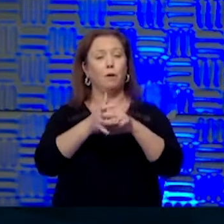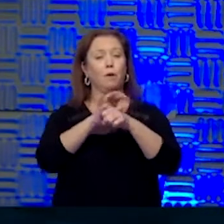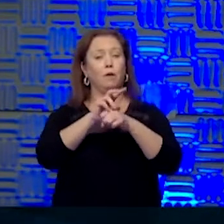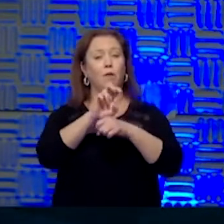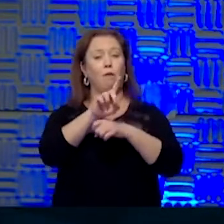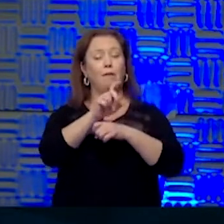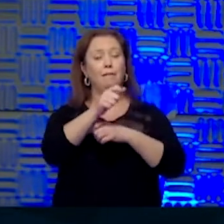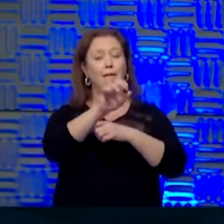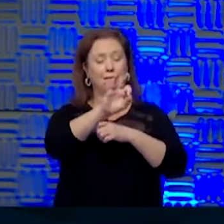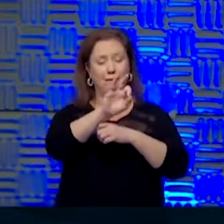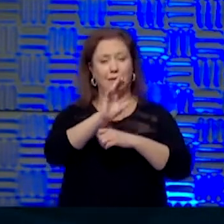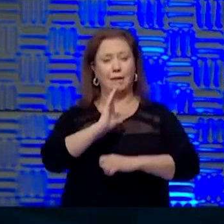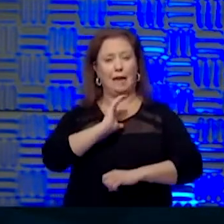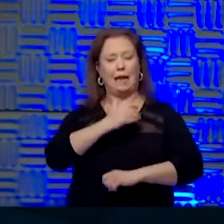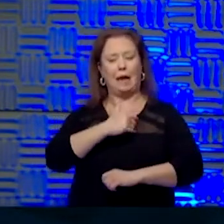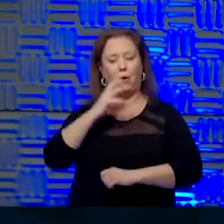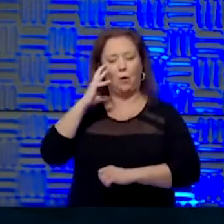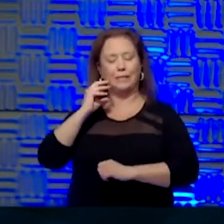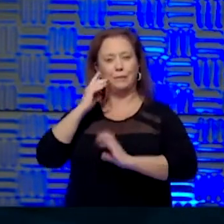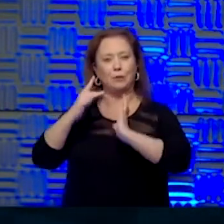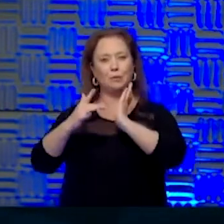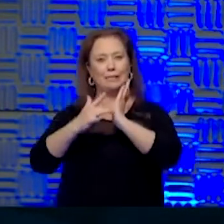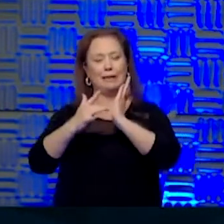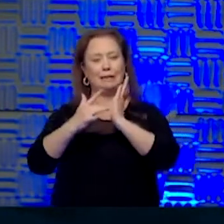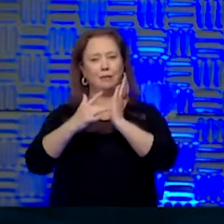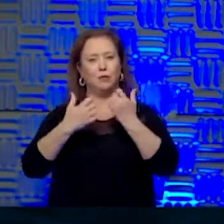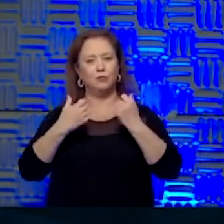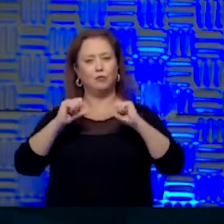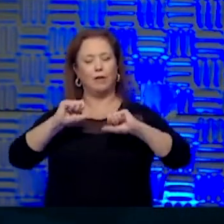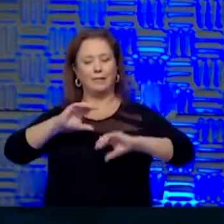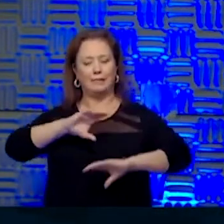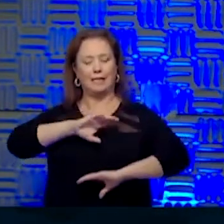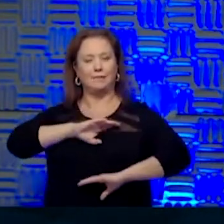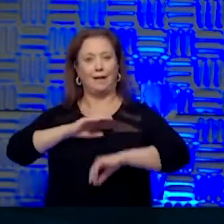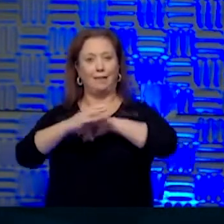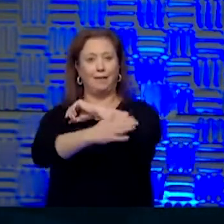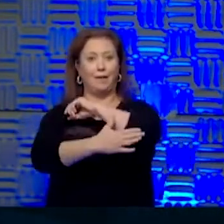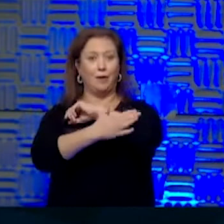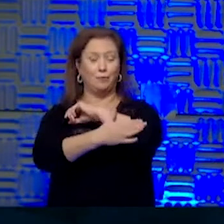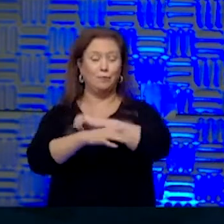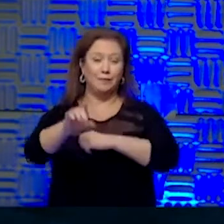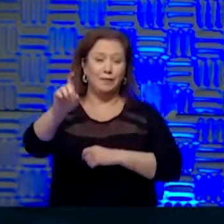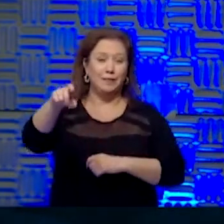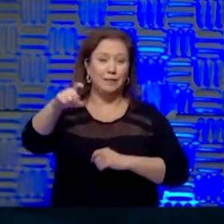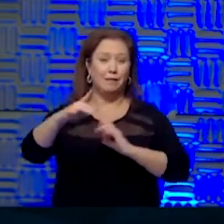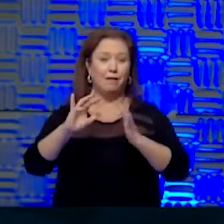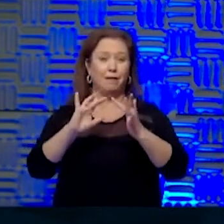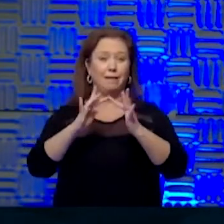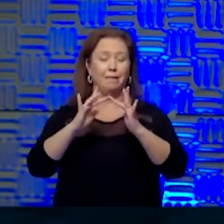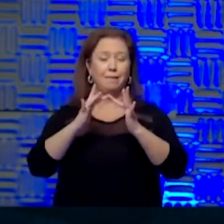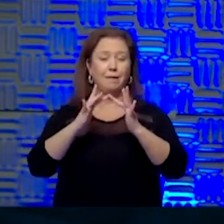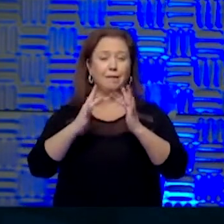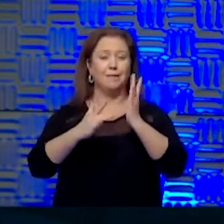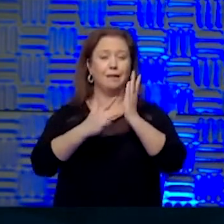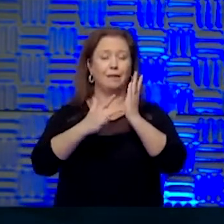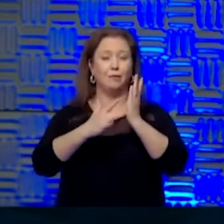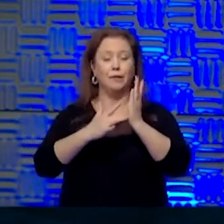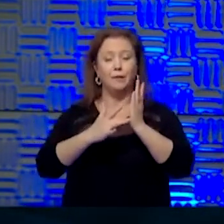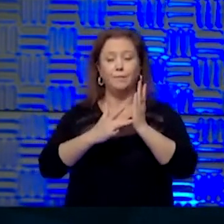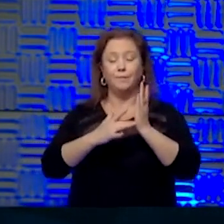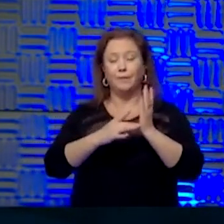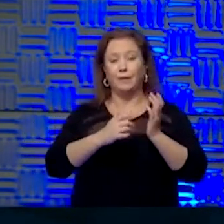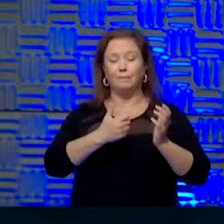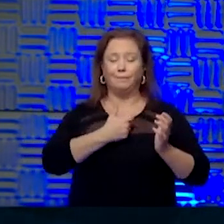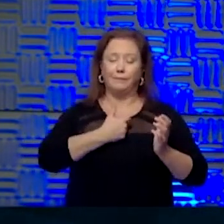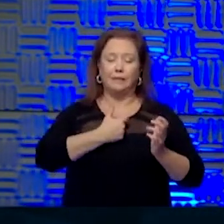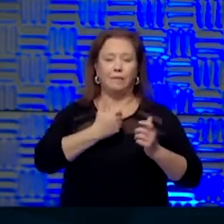experience with technology in trying to meet the country's needs. And I've been, for as long as I've been in, perhaps it's the rural person in